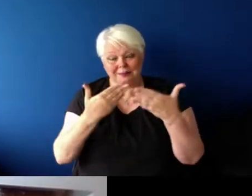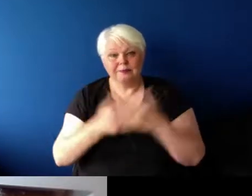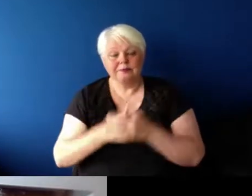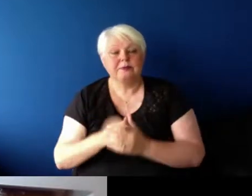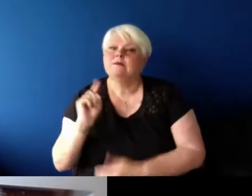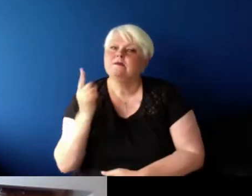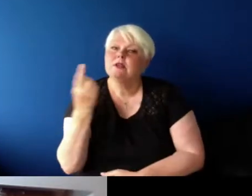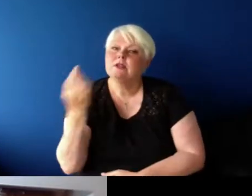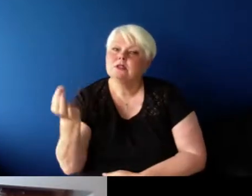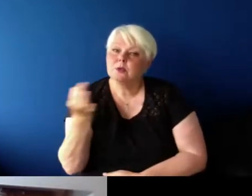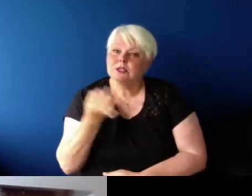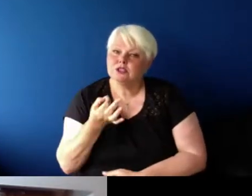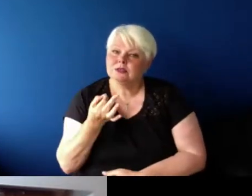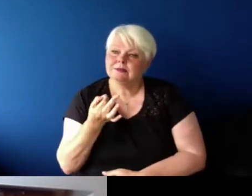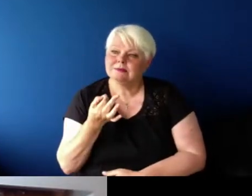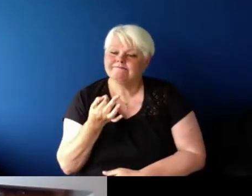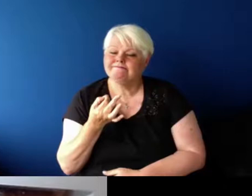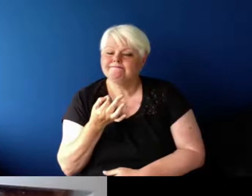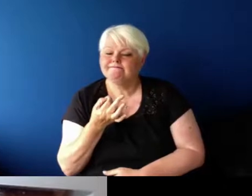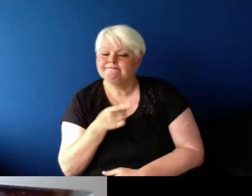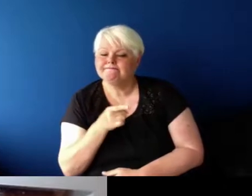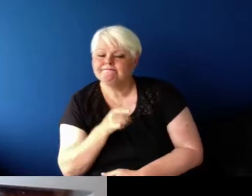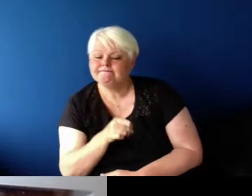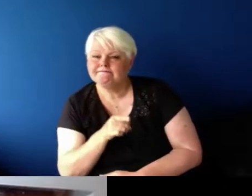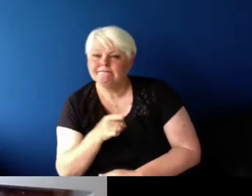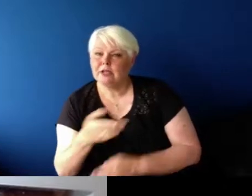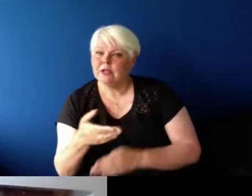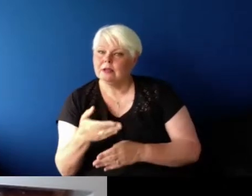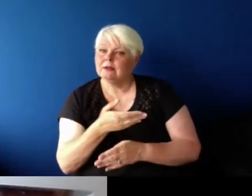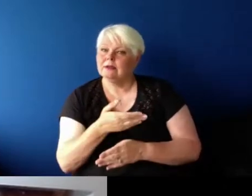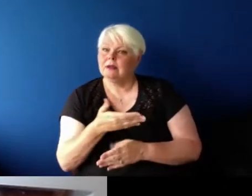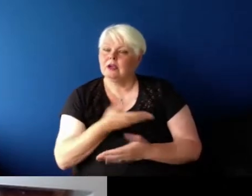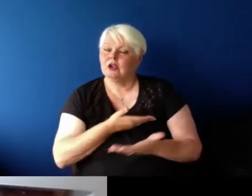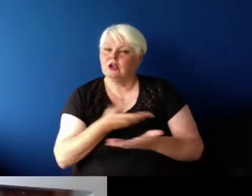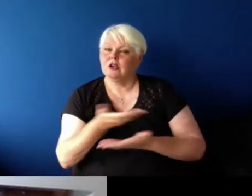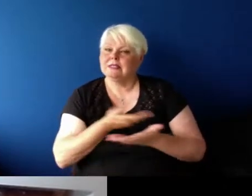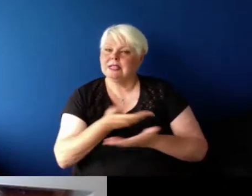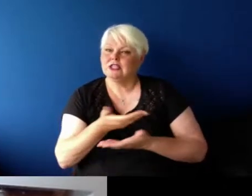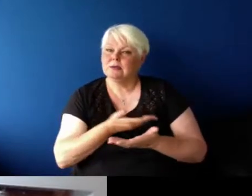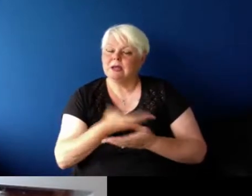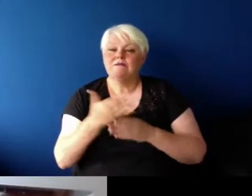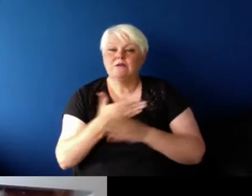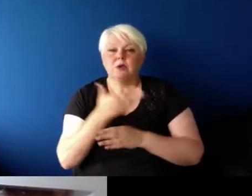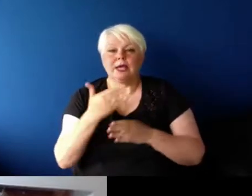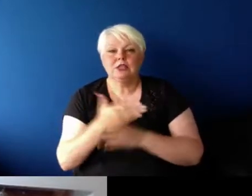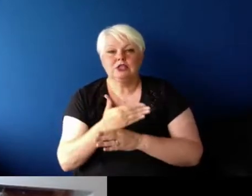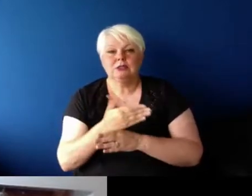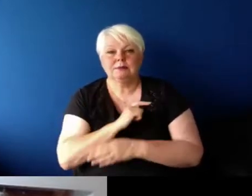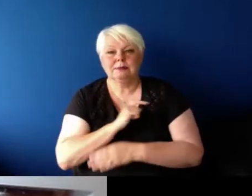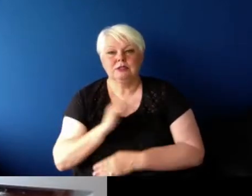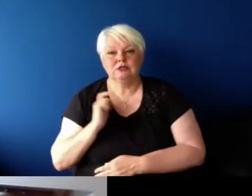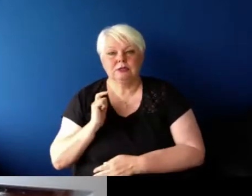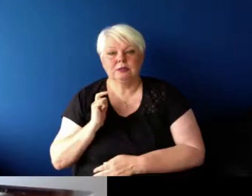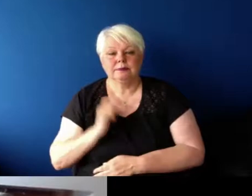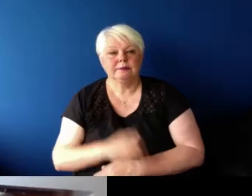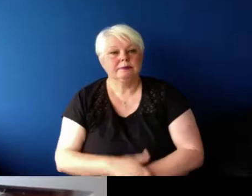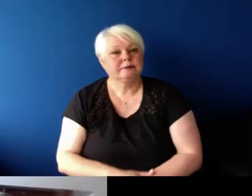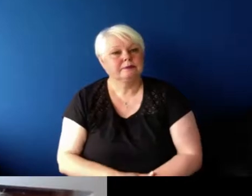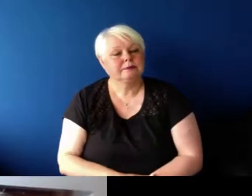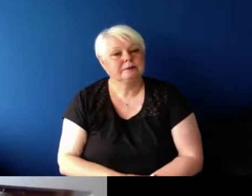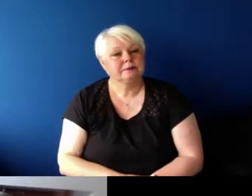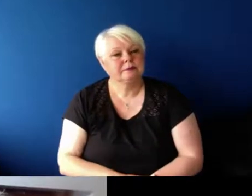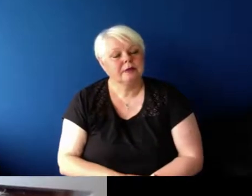one echoes our earlier conversation about vocation and ministry. So why do you